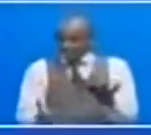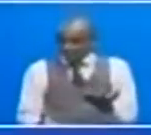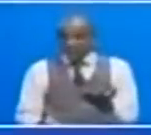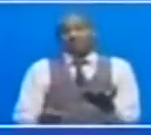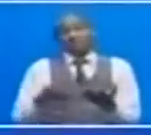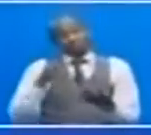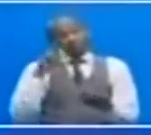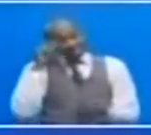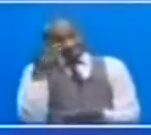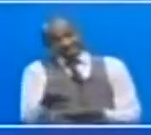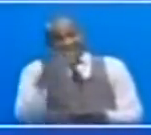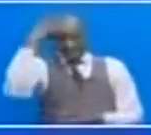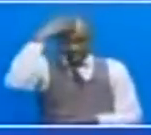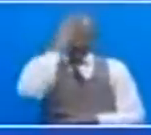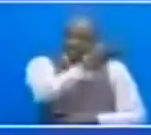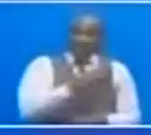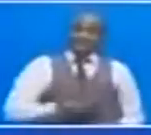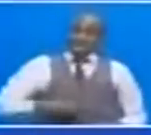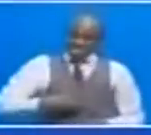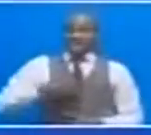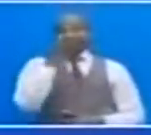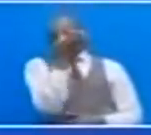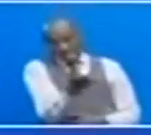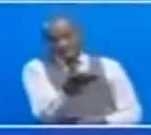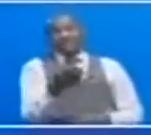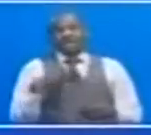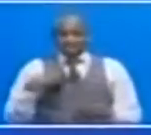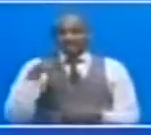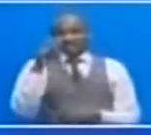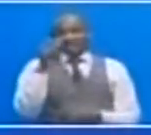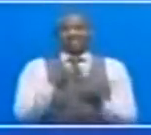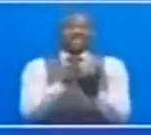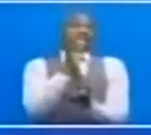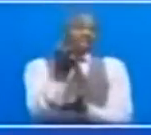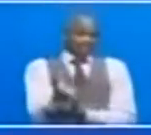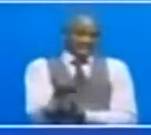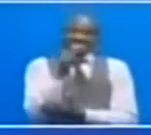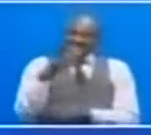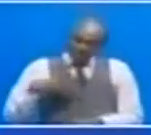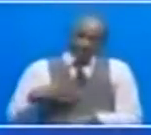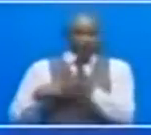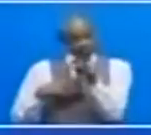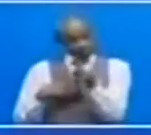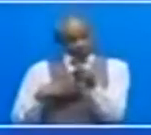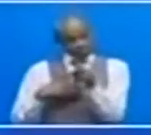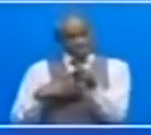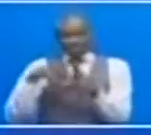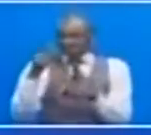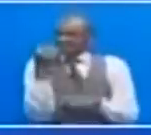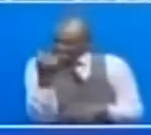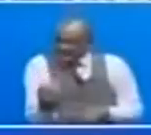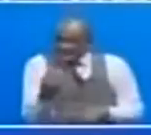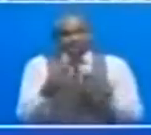in Lamu, you find incidents in Malindi, you find incidences in Tana River. And these people are people at their tender age